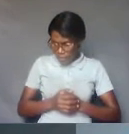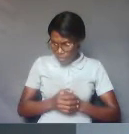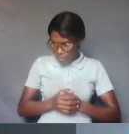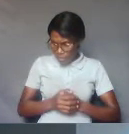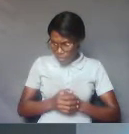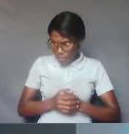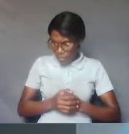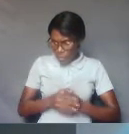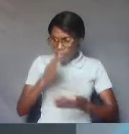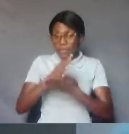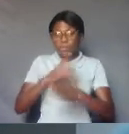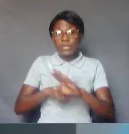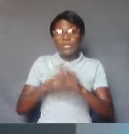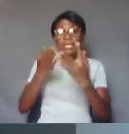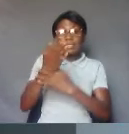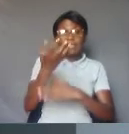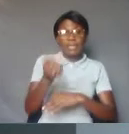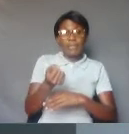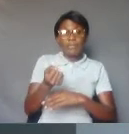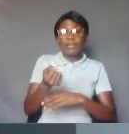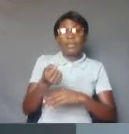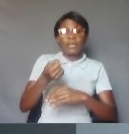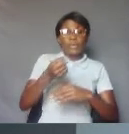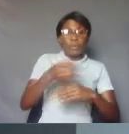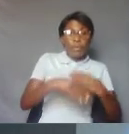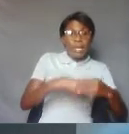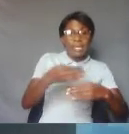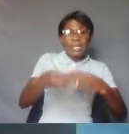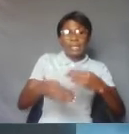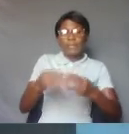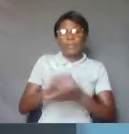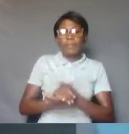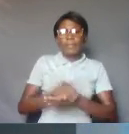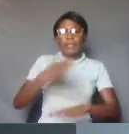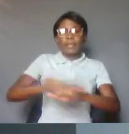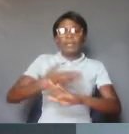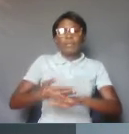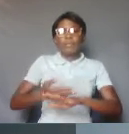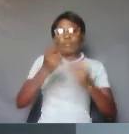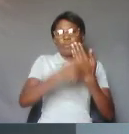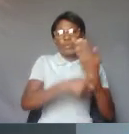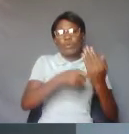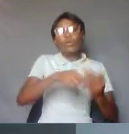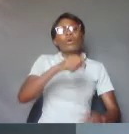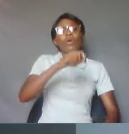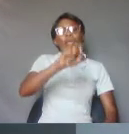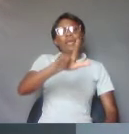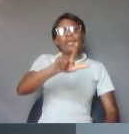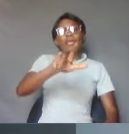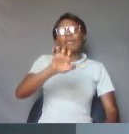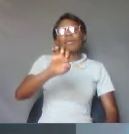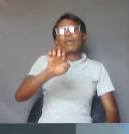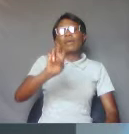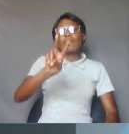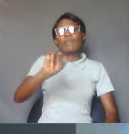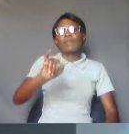some biblical material. So, for instance, in the book of Leviticus in the Old Testament or the Hebrew